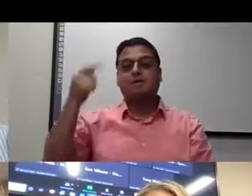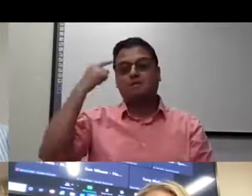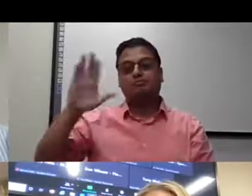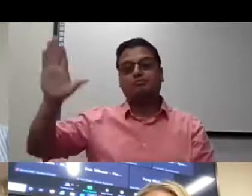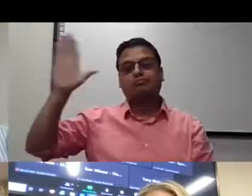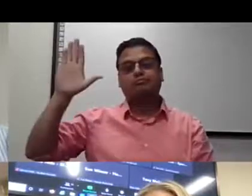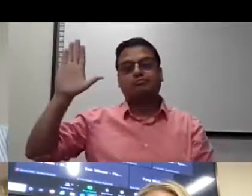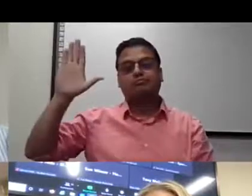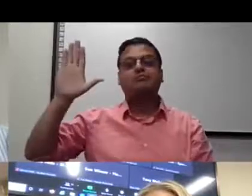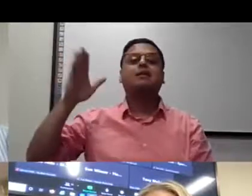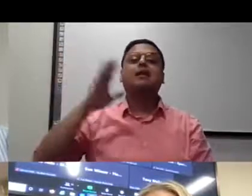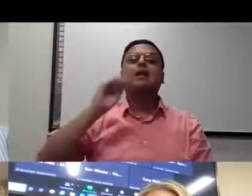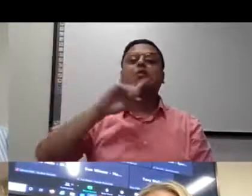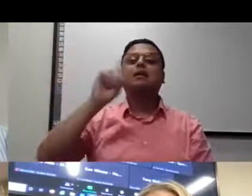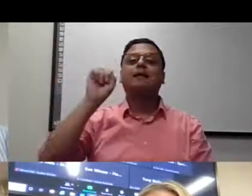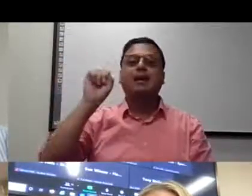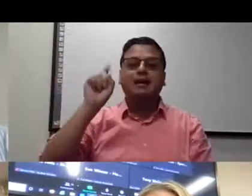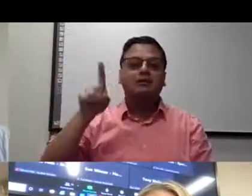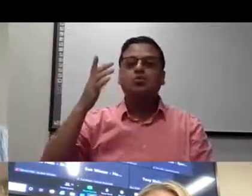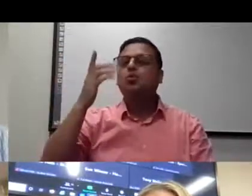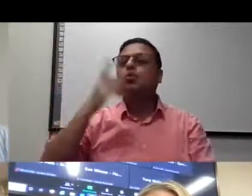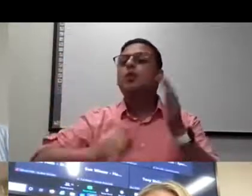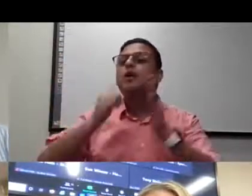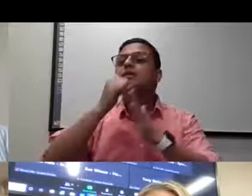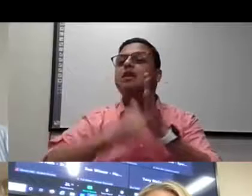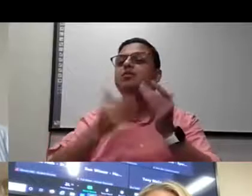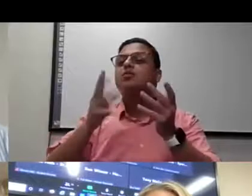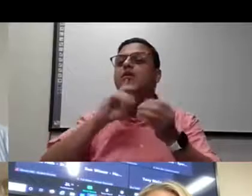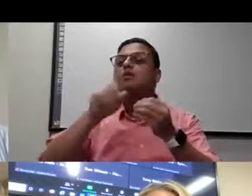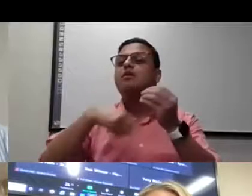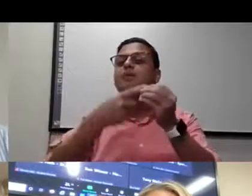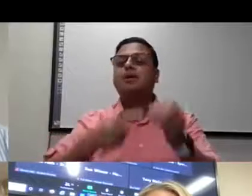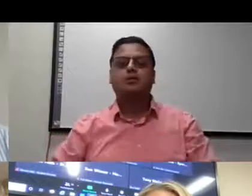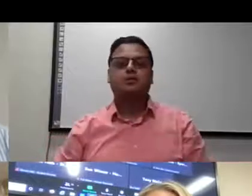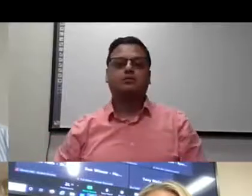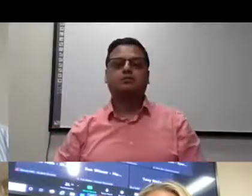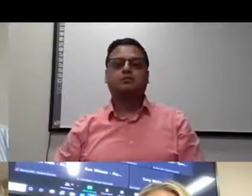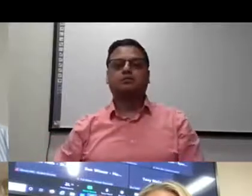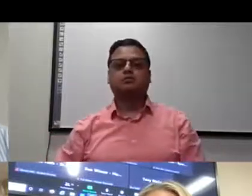Zoom. And then I'll ask you specifically which agenda item you would like to make comment on.